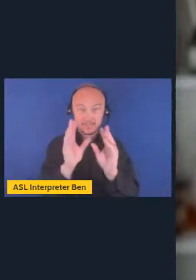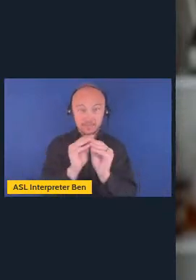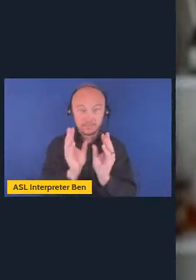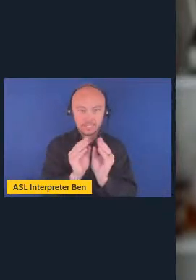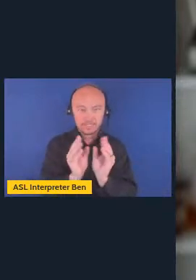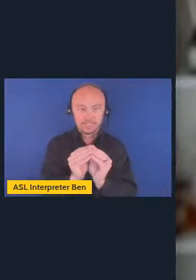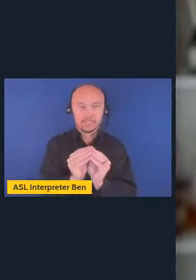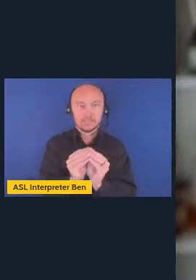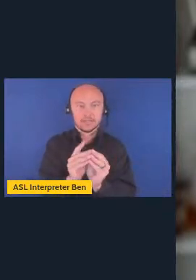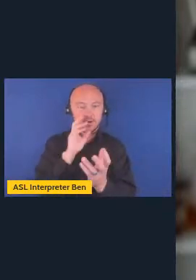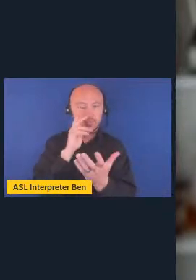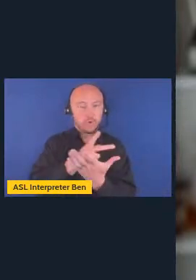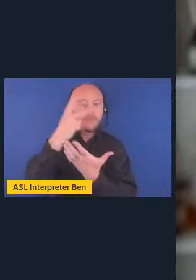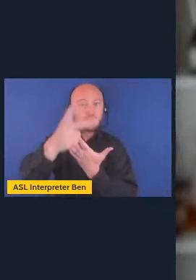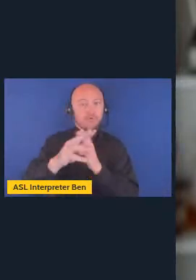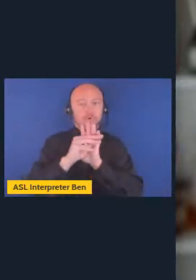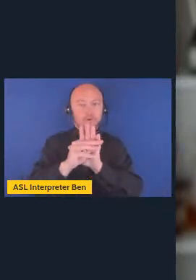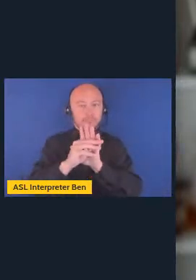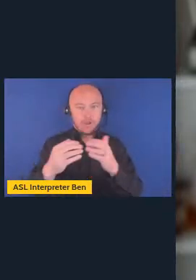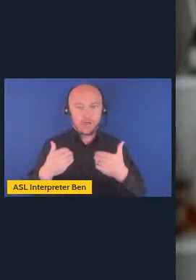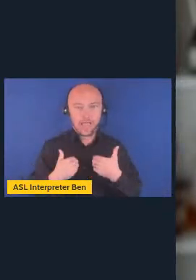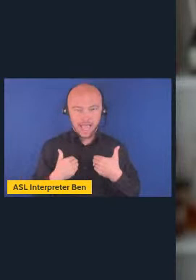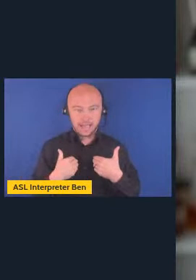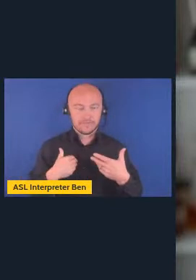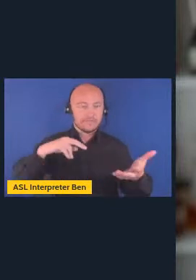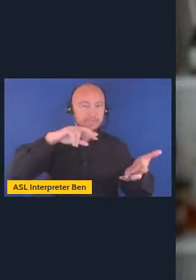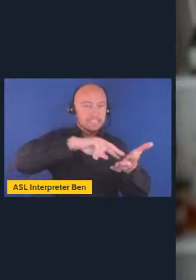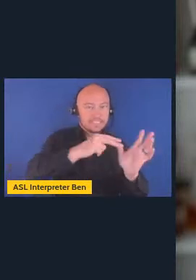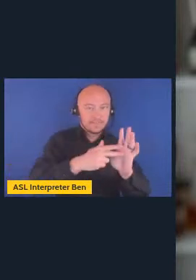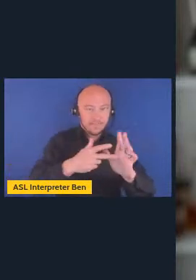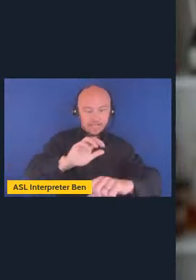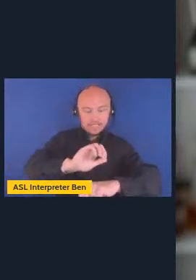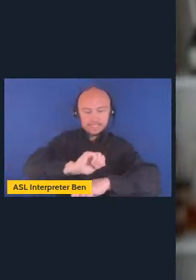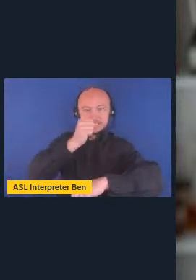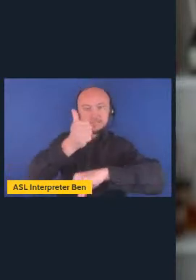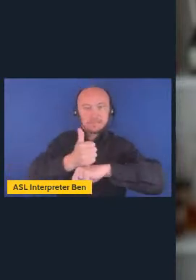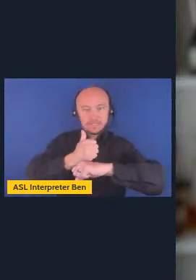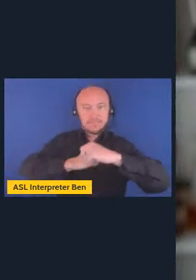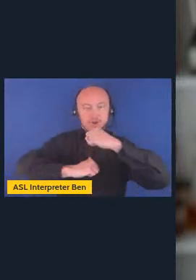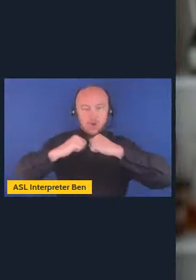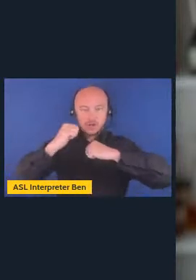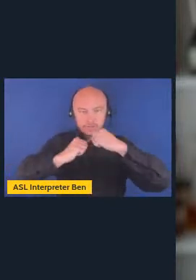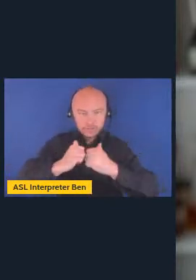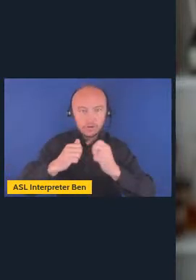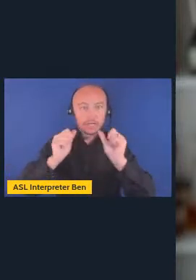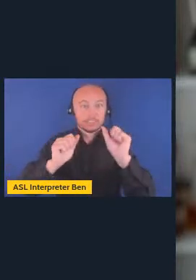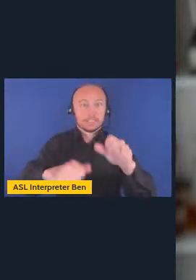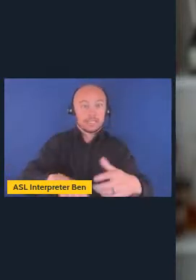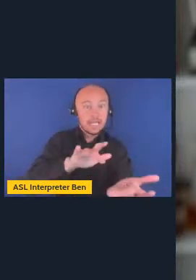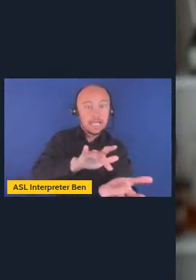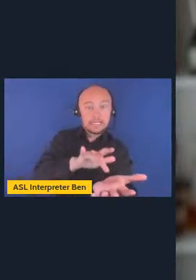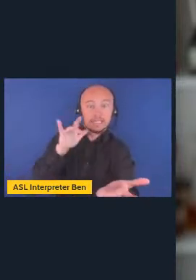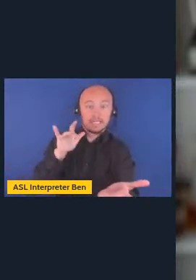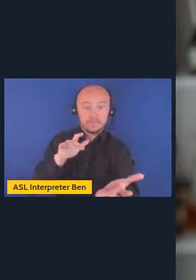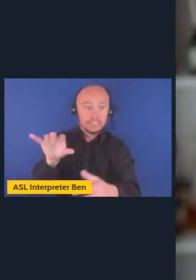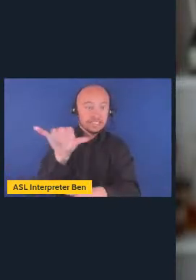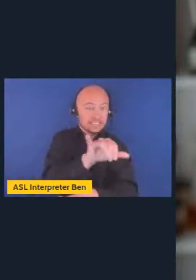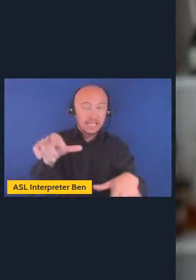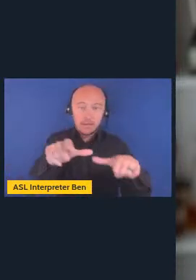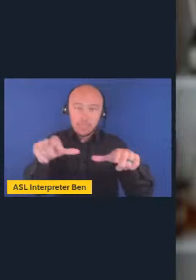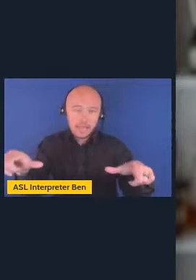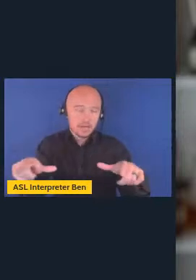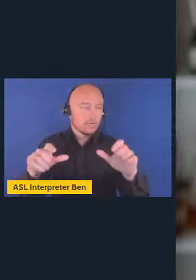away with a programming model that allows you to define a set of constructs that enable you to use the same language, the